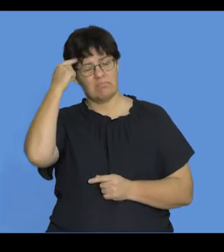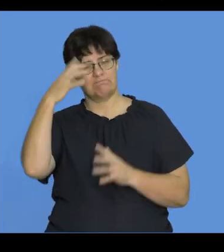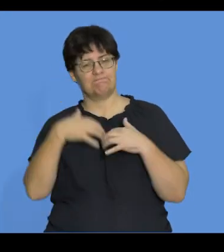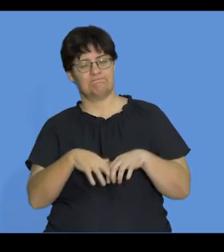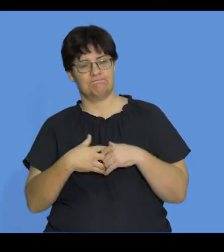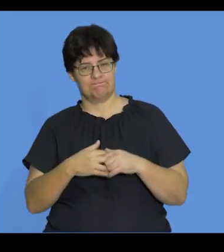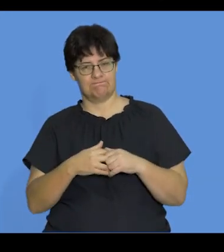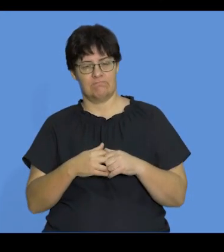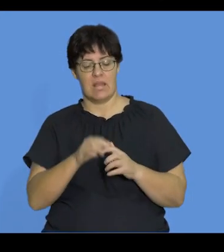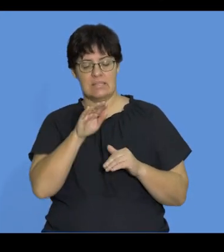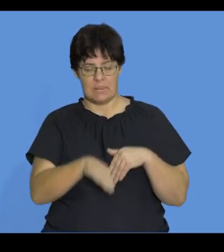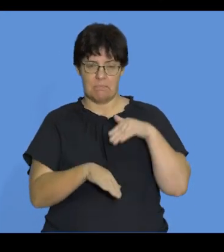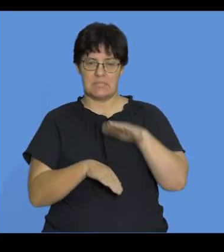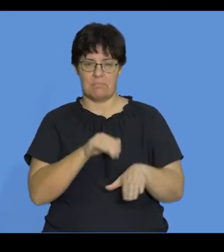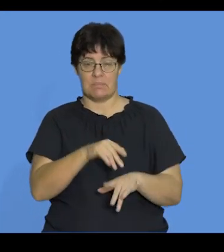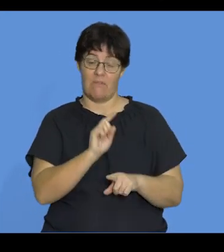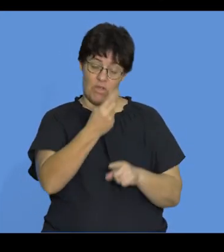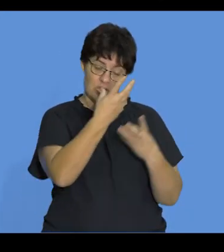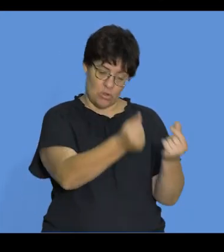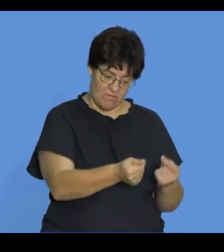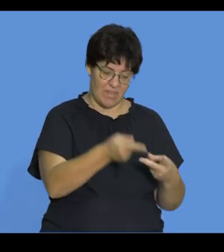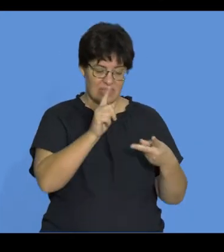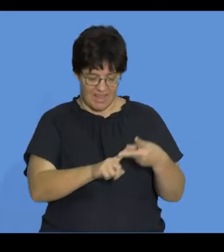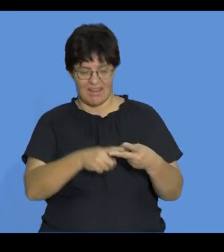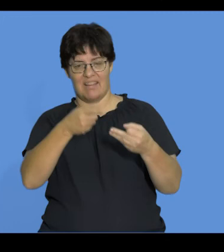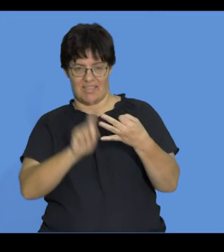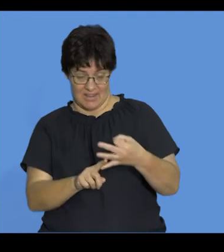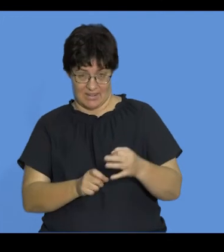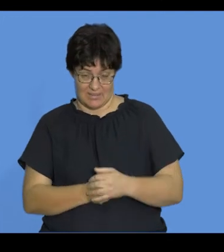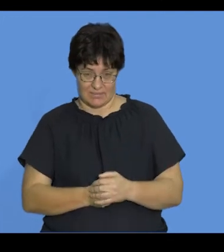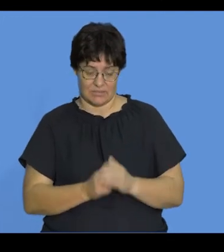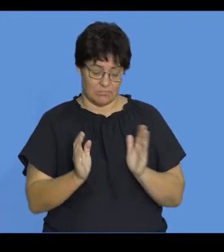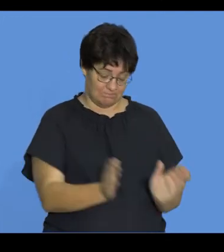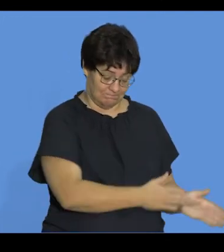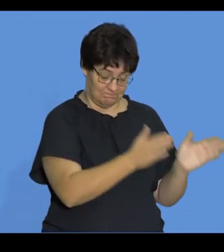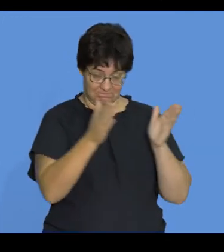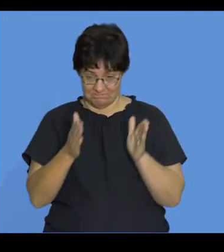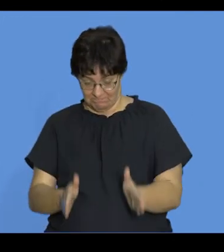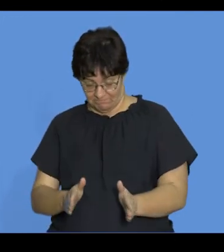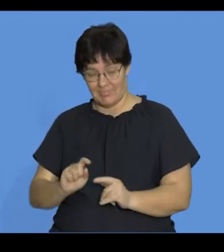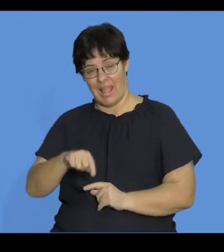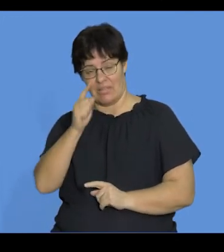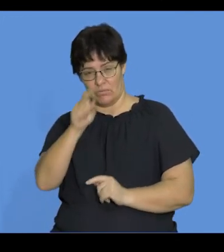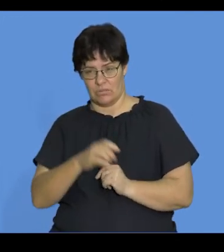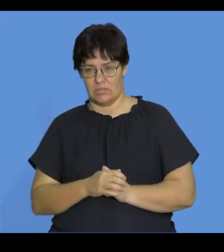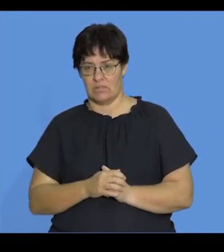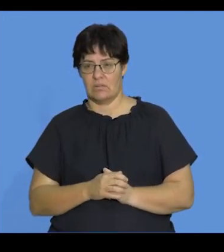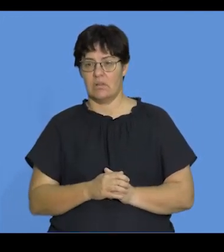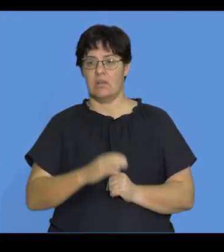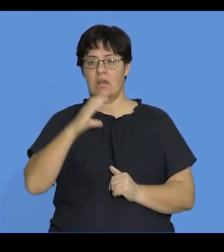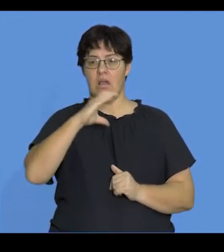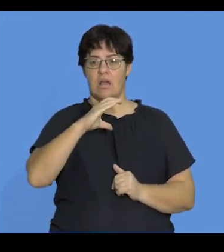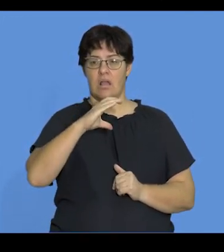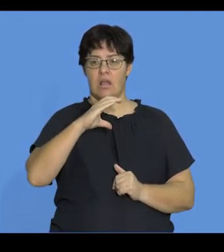this as a multi-step type of a problem. And then let's shift our attention to a different scenario altogether. It says here calcium